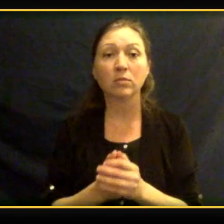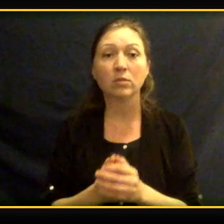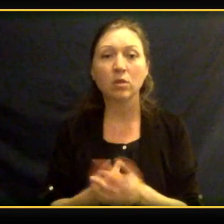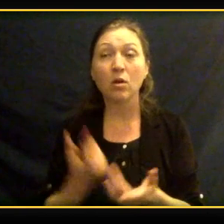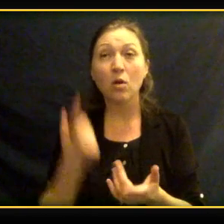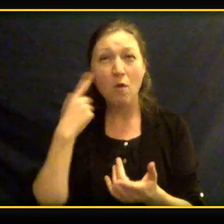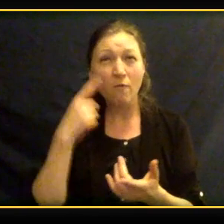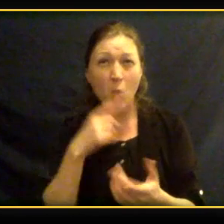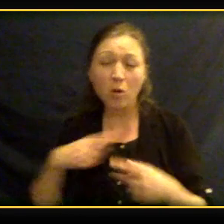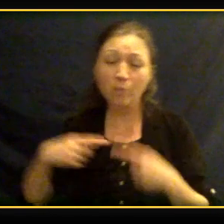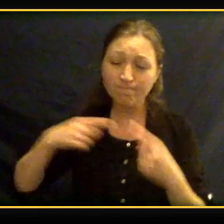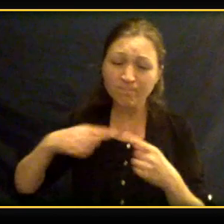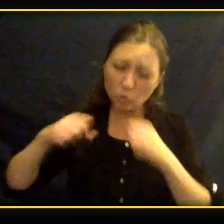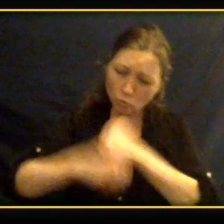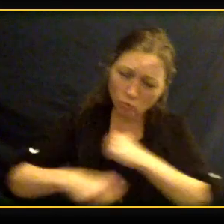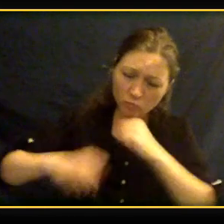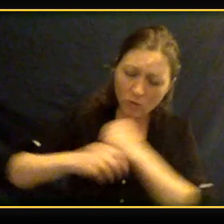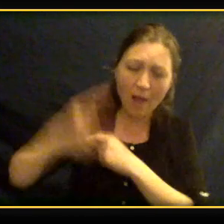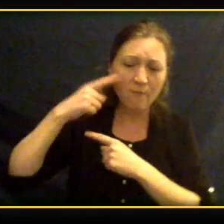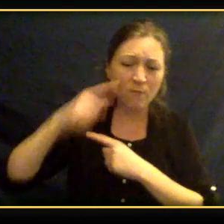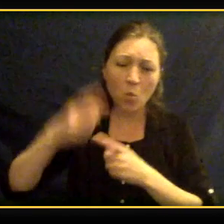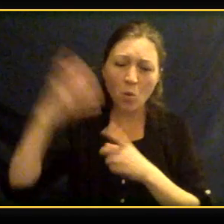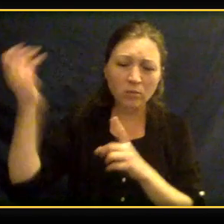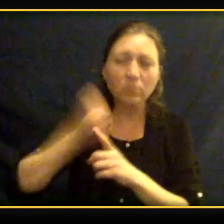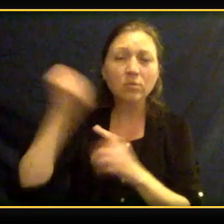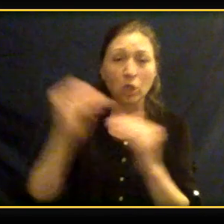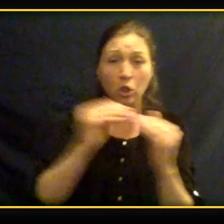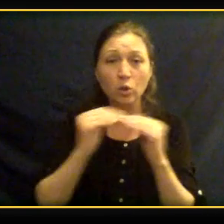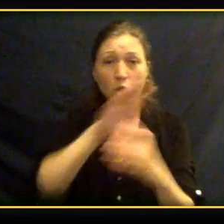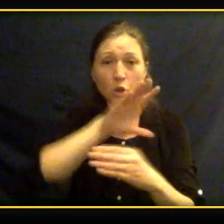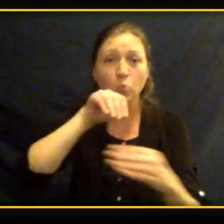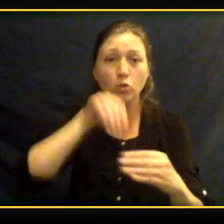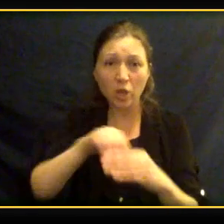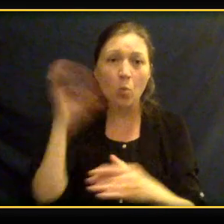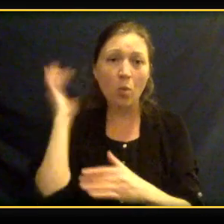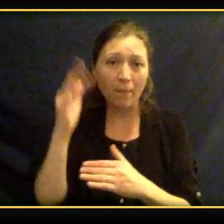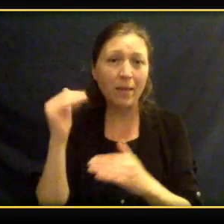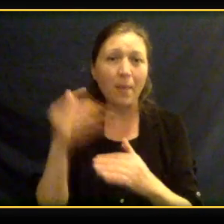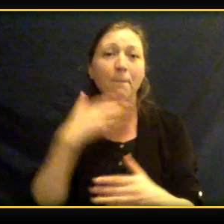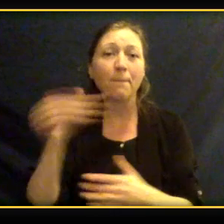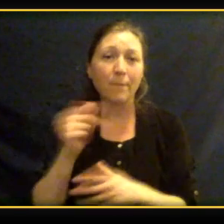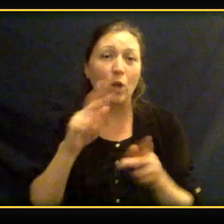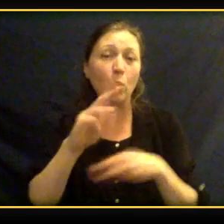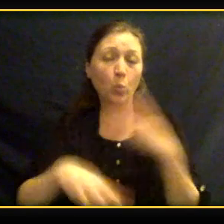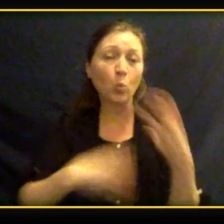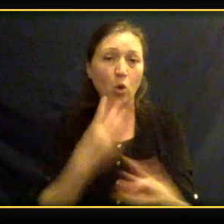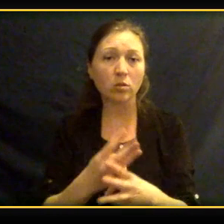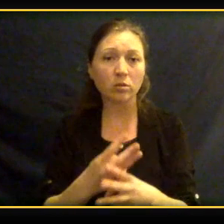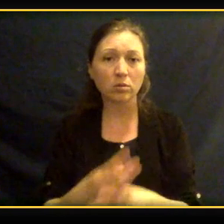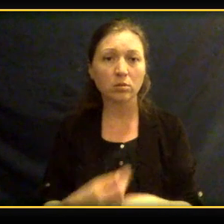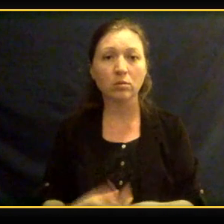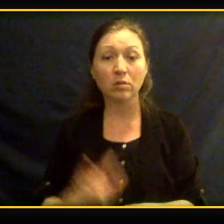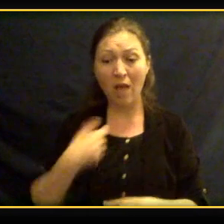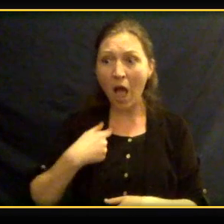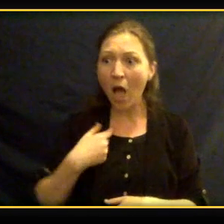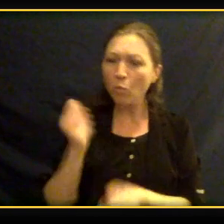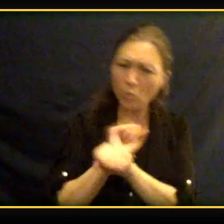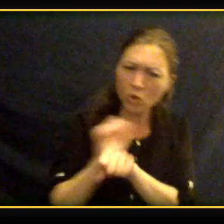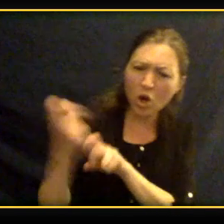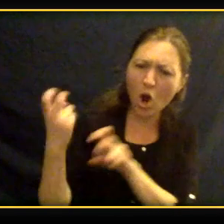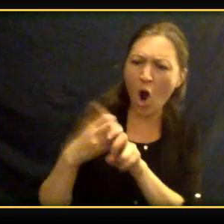and richly diverse place. I'm working hard to fight against injustices faced by the disability